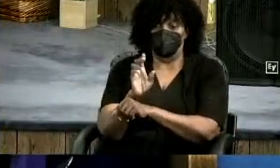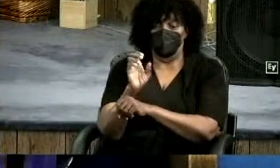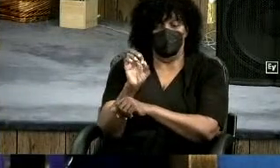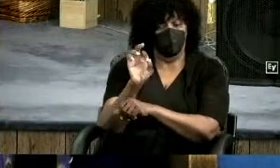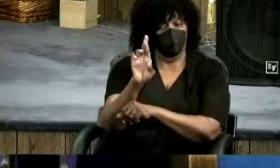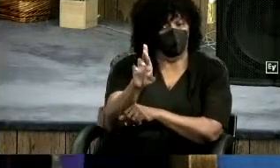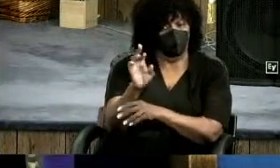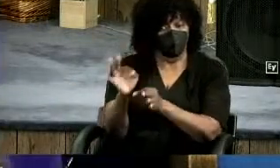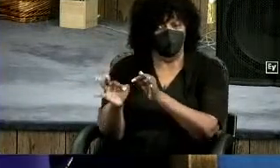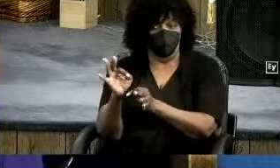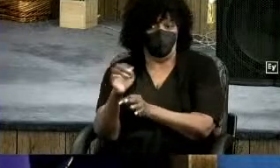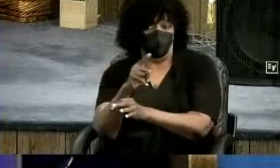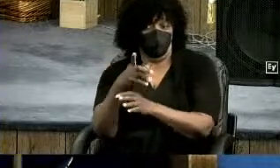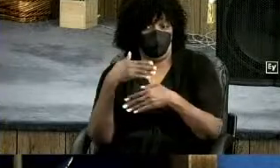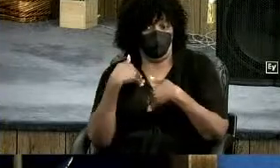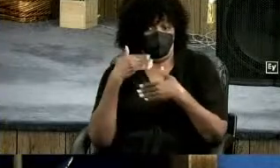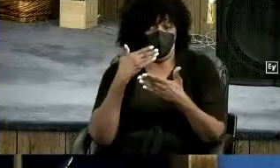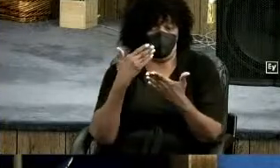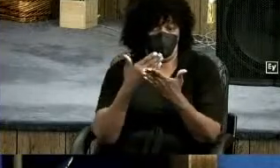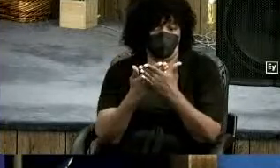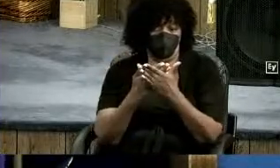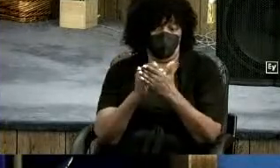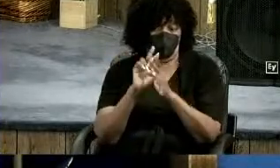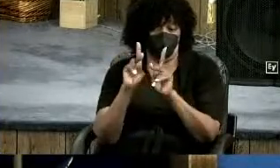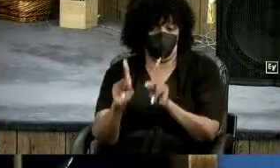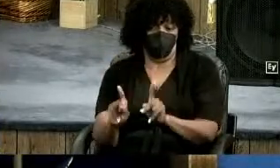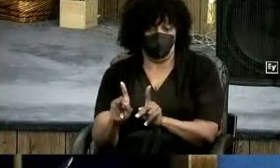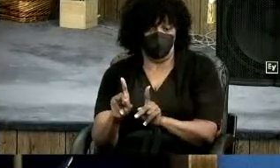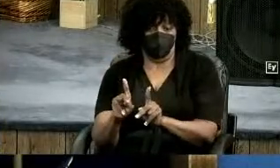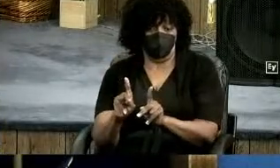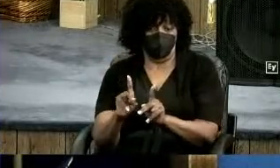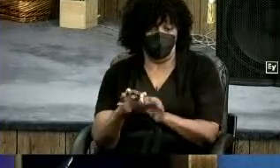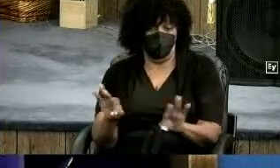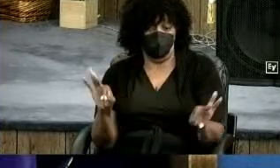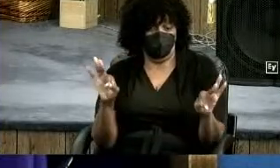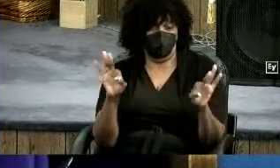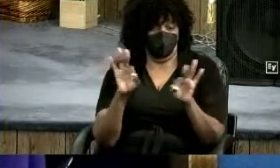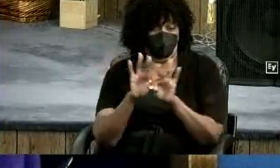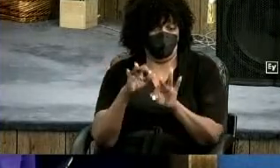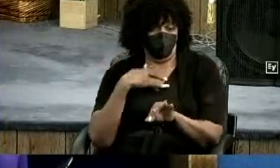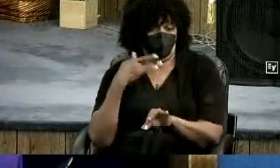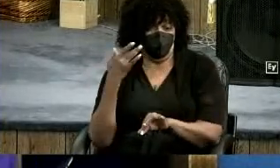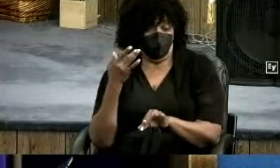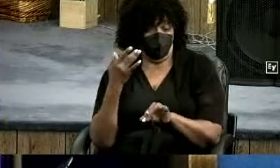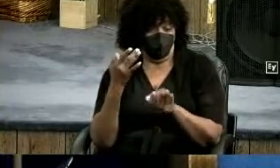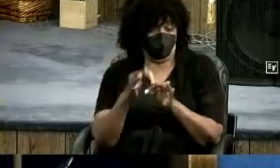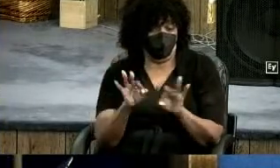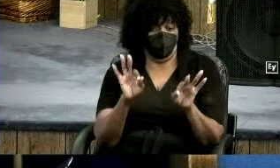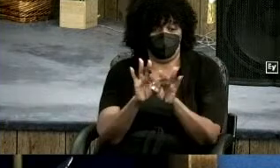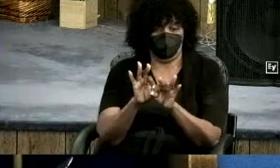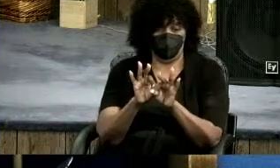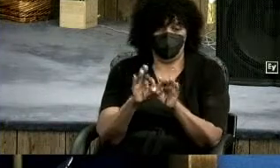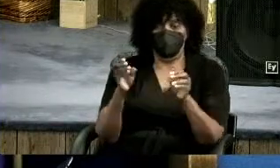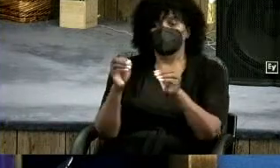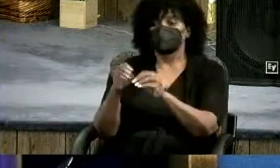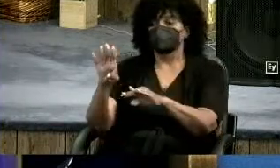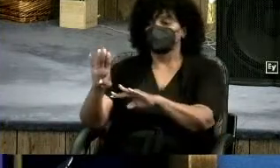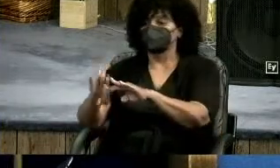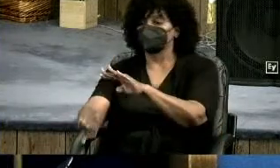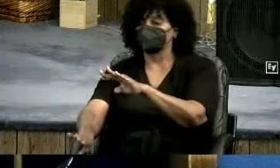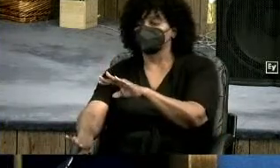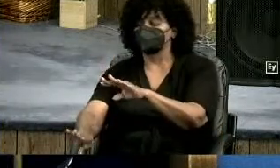you have a good person. And this king values Nehemiah because he's more than